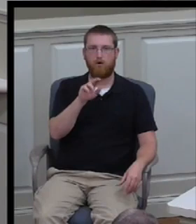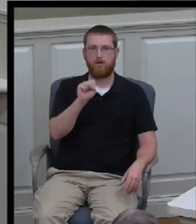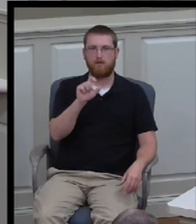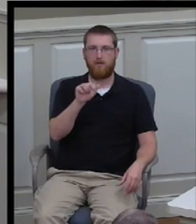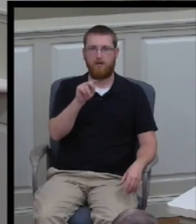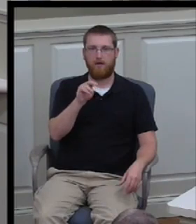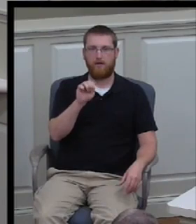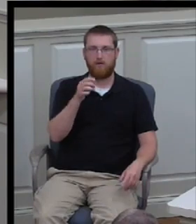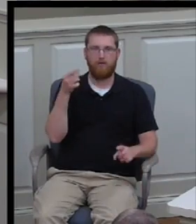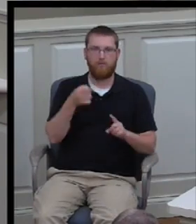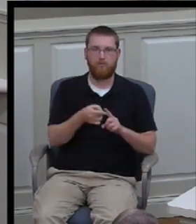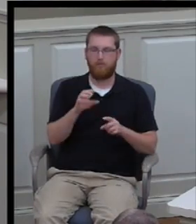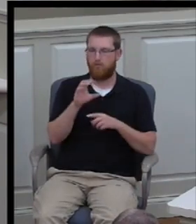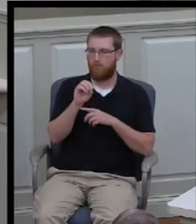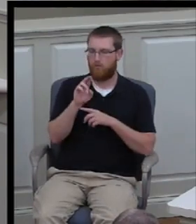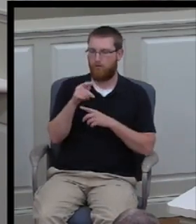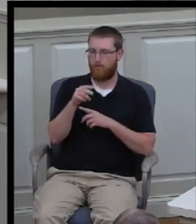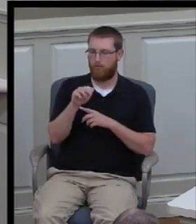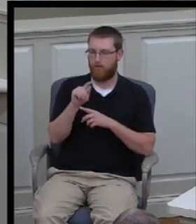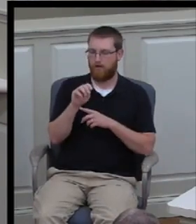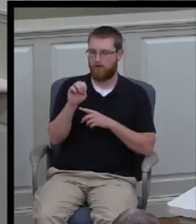Drive watershed.